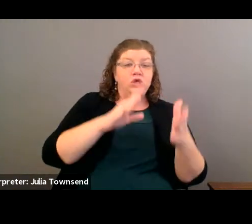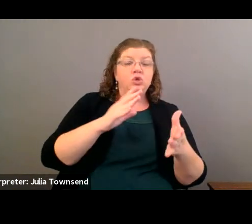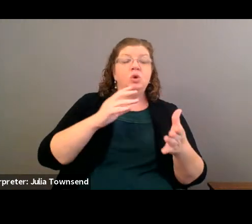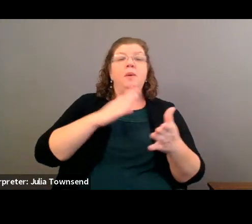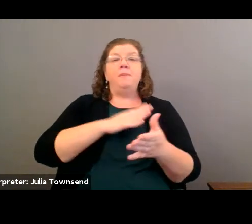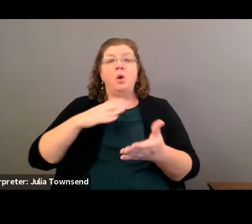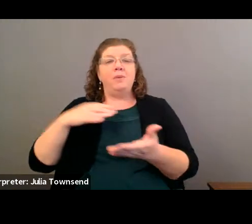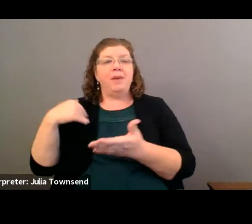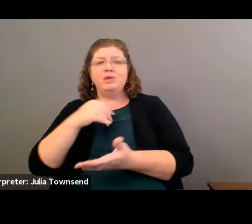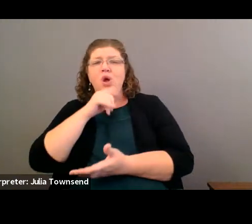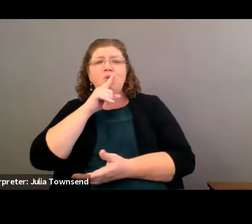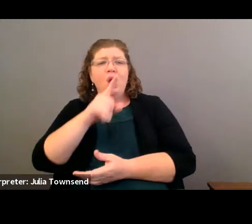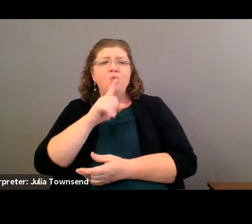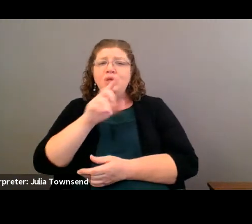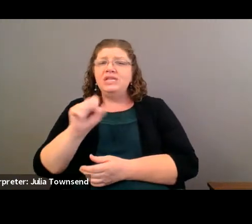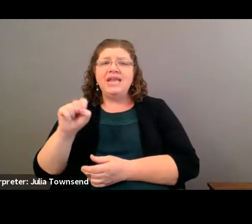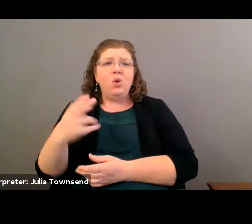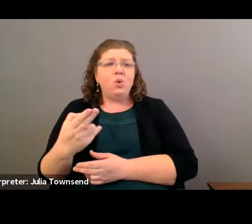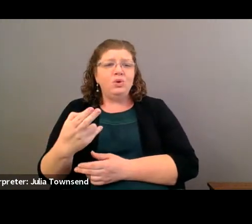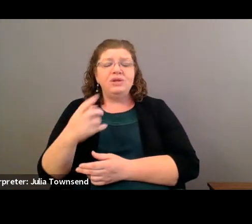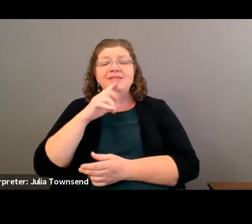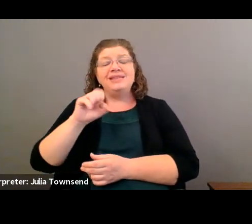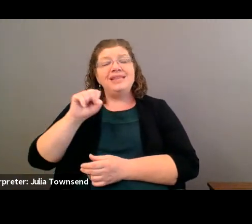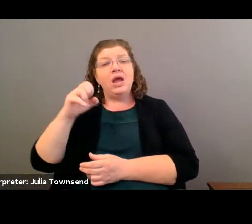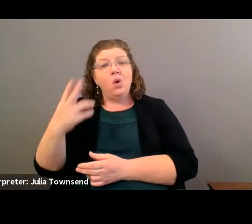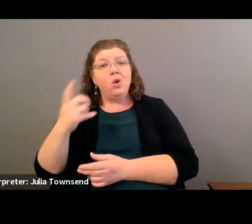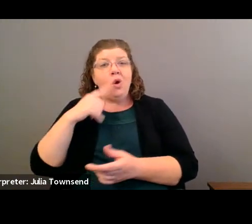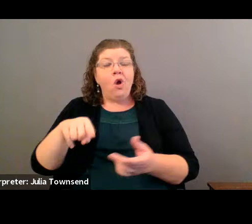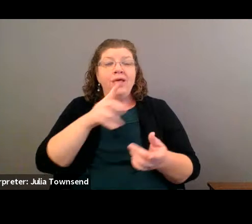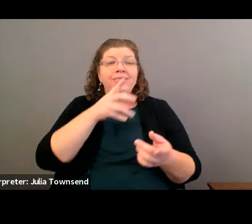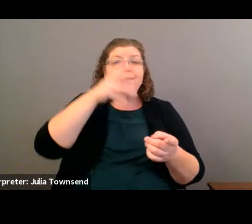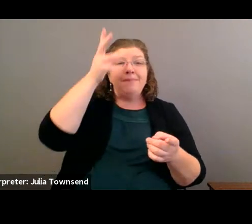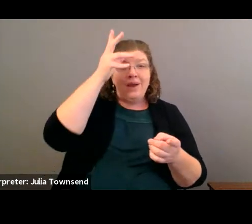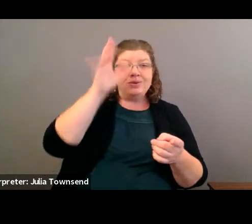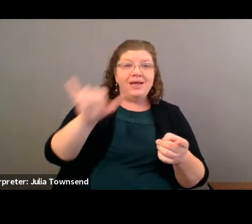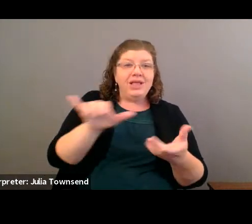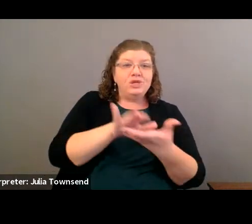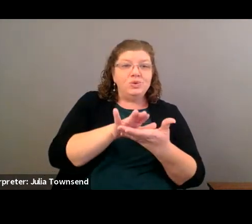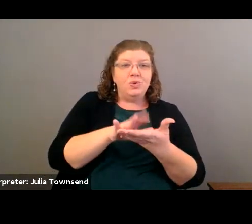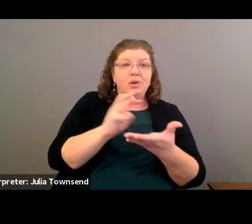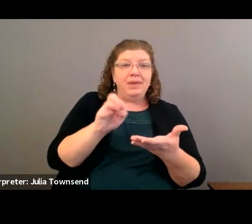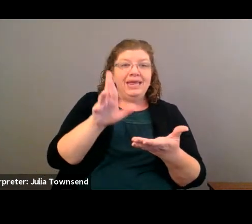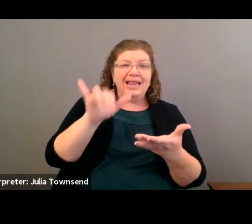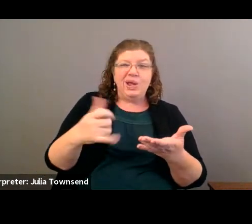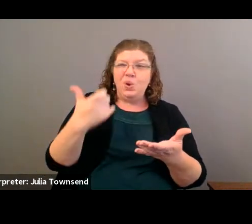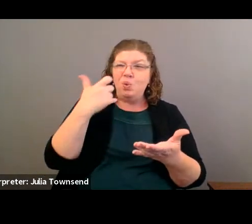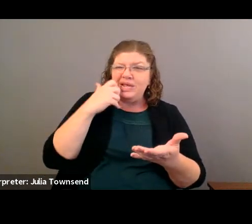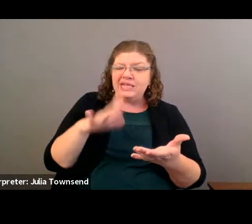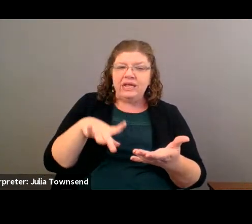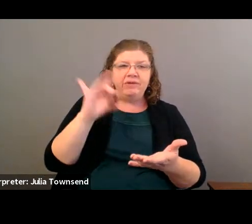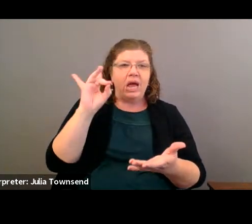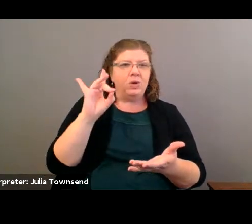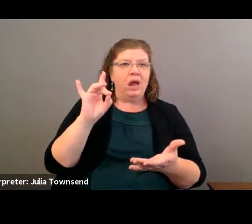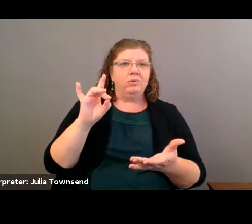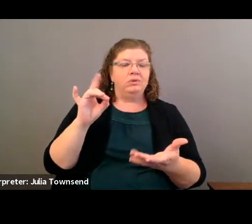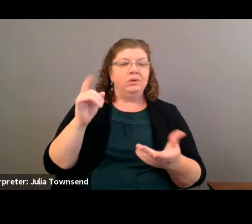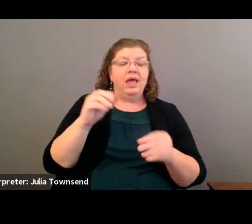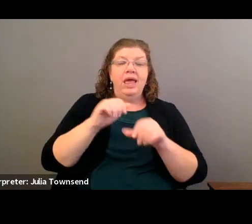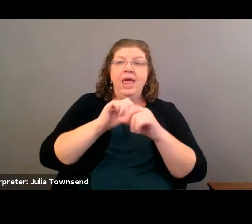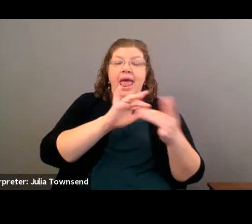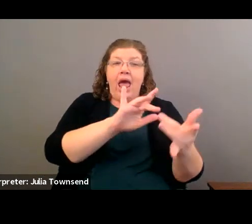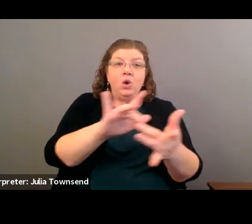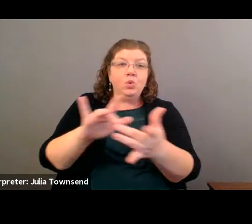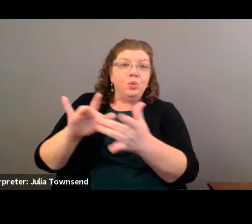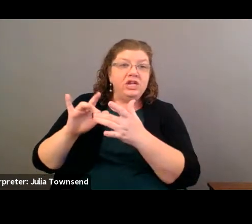true stakeholders. The true stakeholders are the McKinley parents, just recently finding out about this. Outreach has failed to